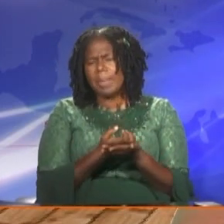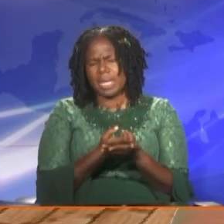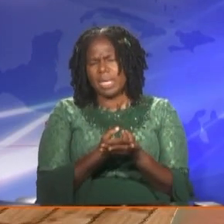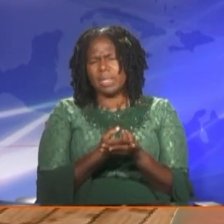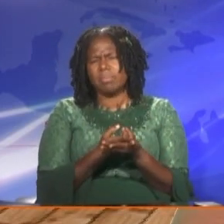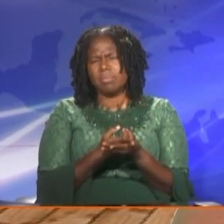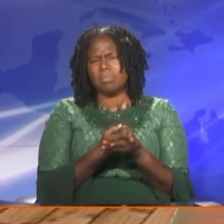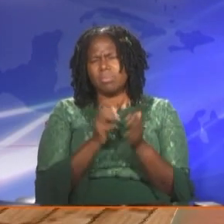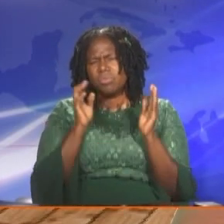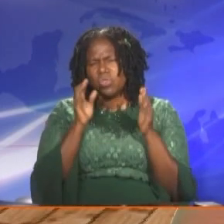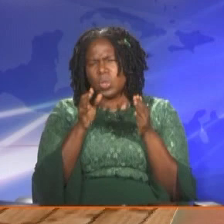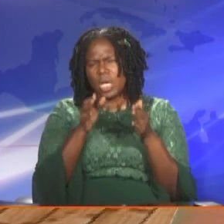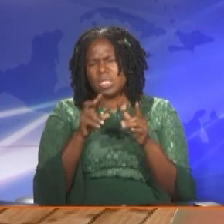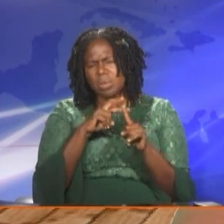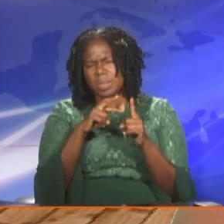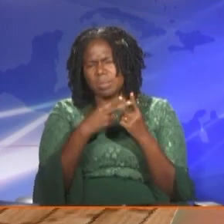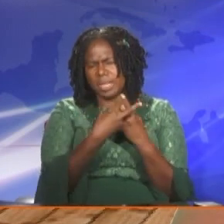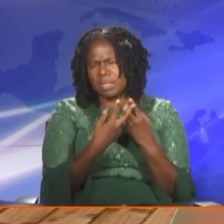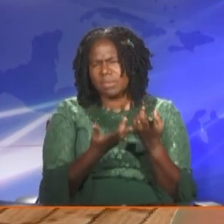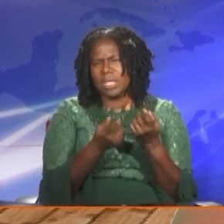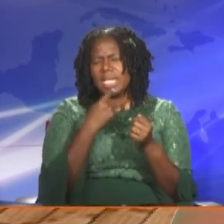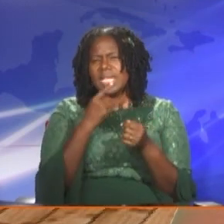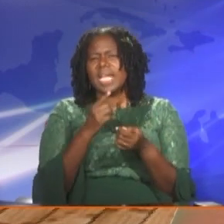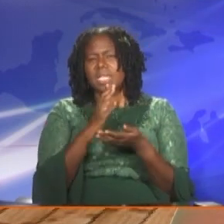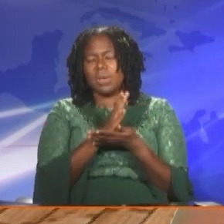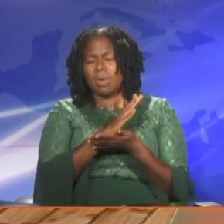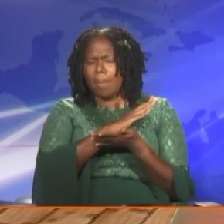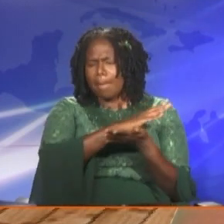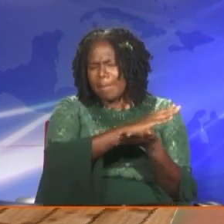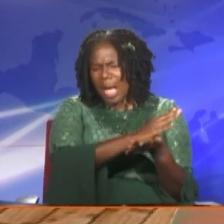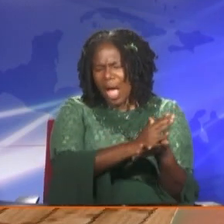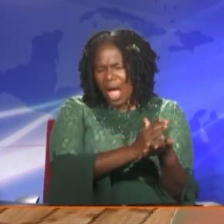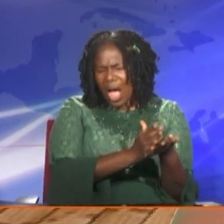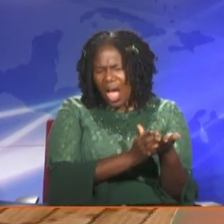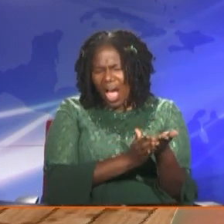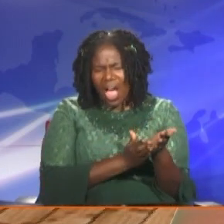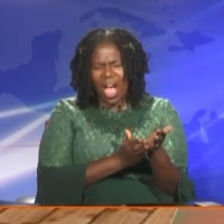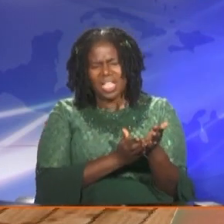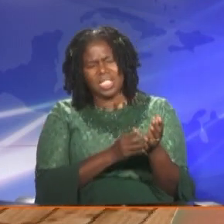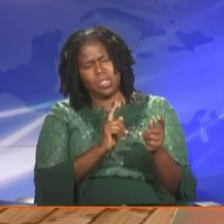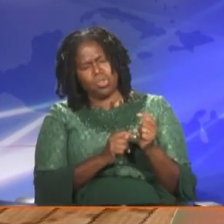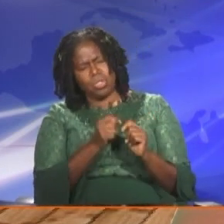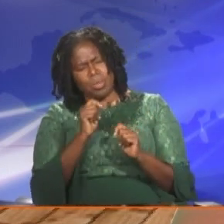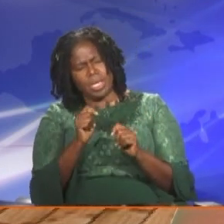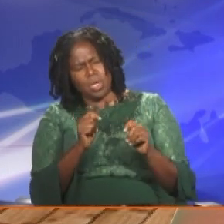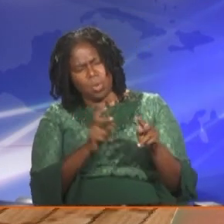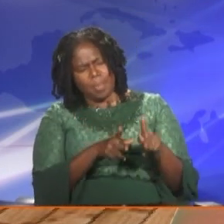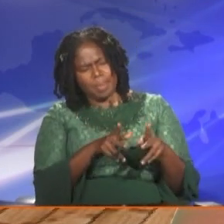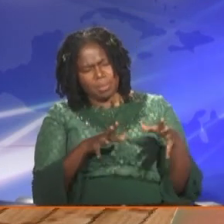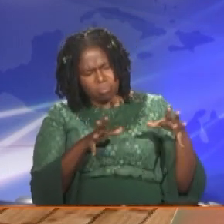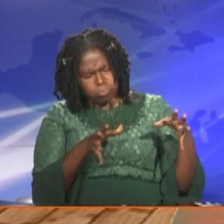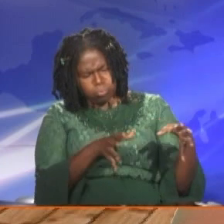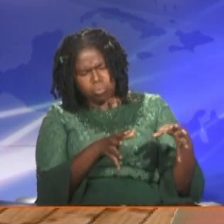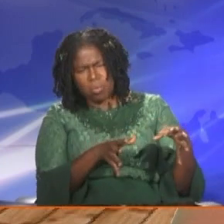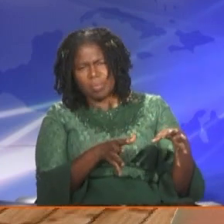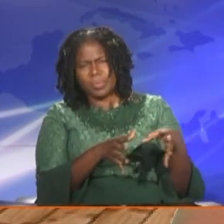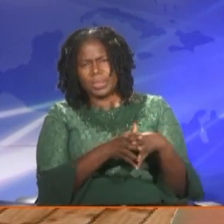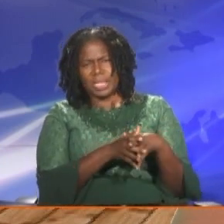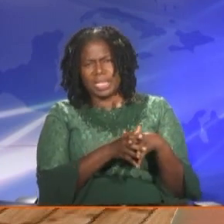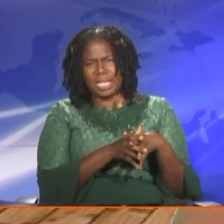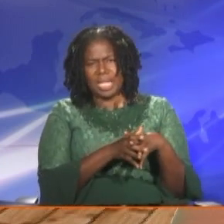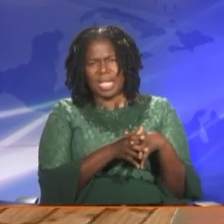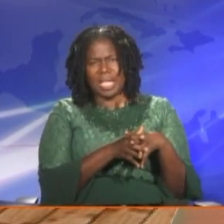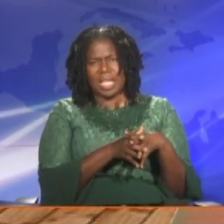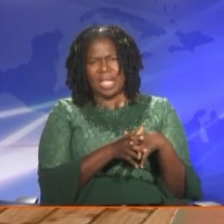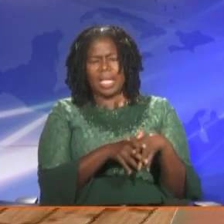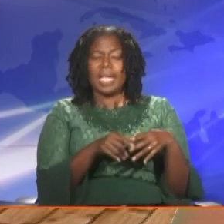because you're going to have a section of the population who have all this potential growing up, and it's